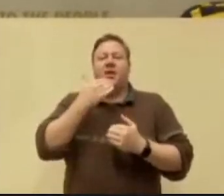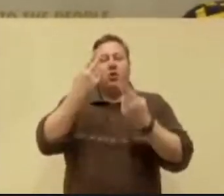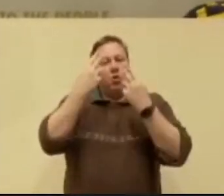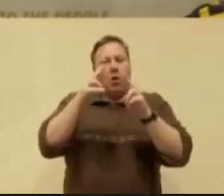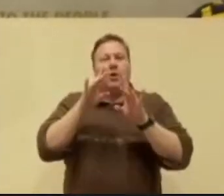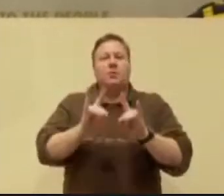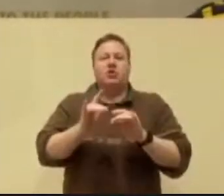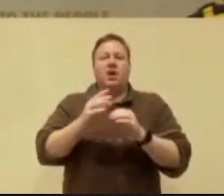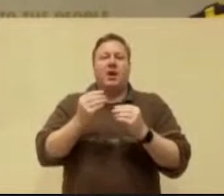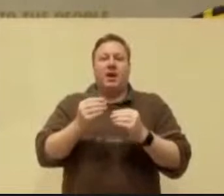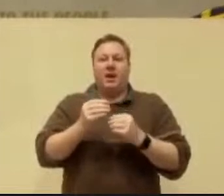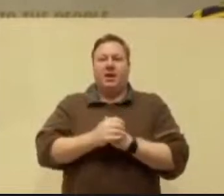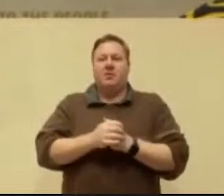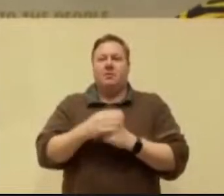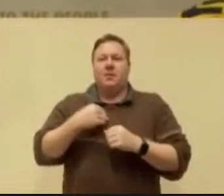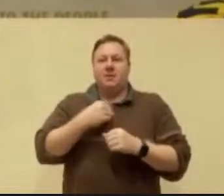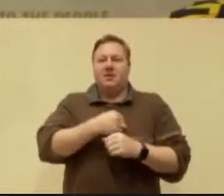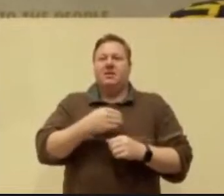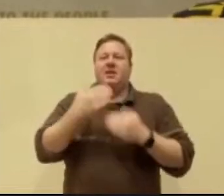much